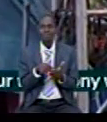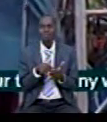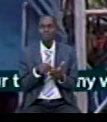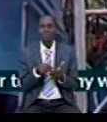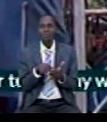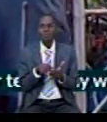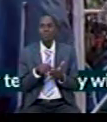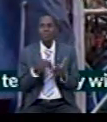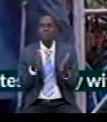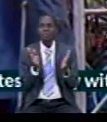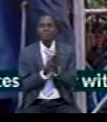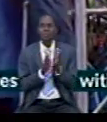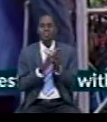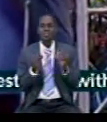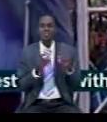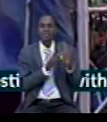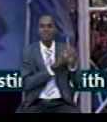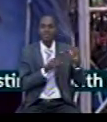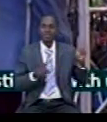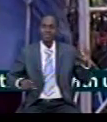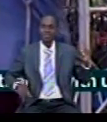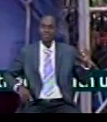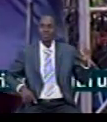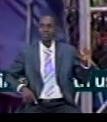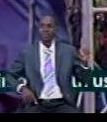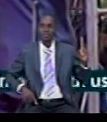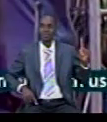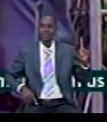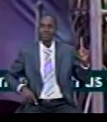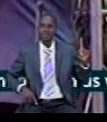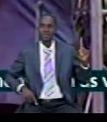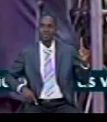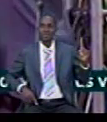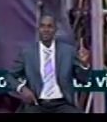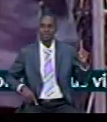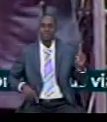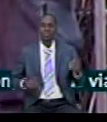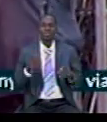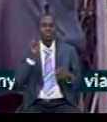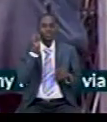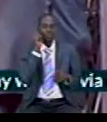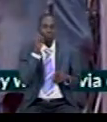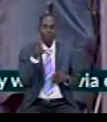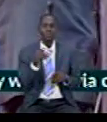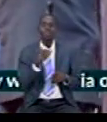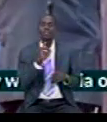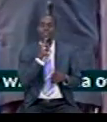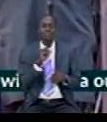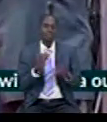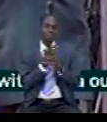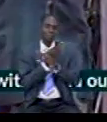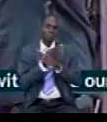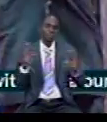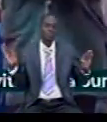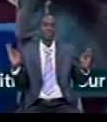Praise the Lord. She is free.